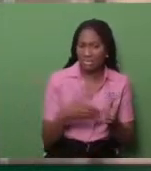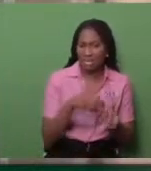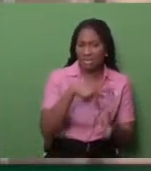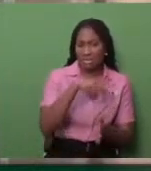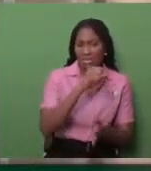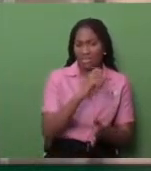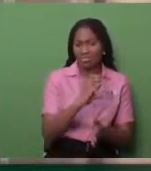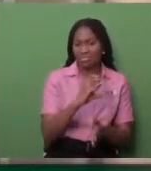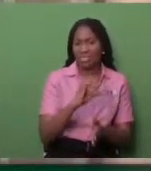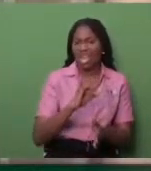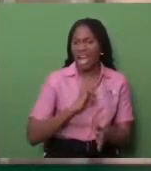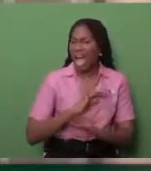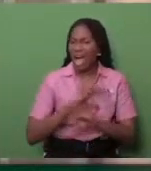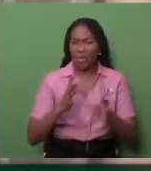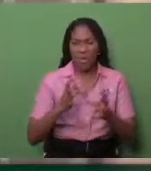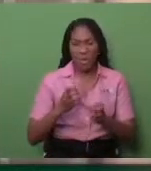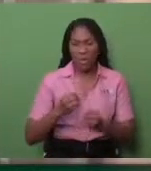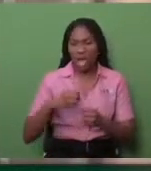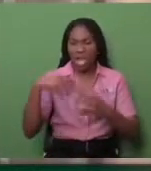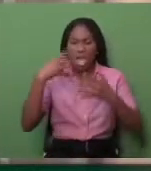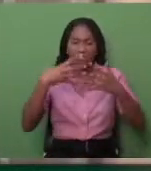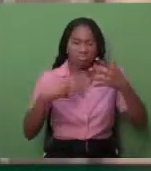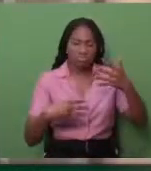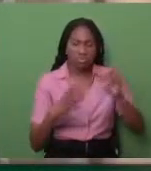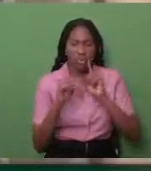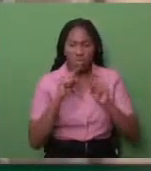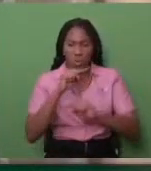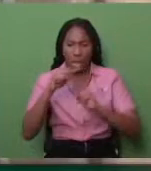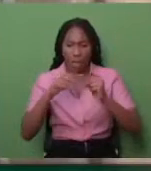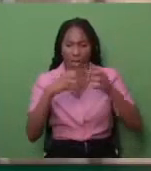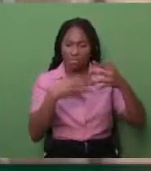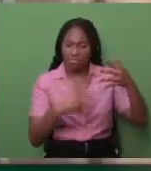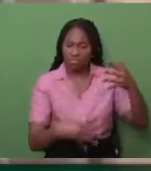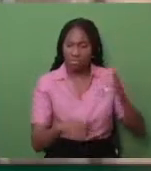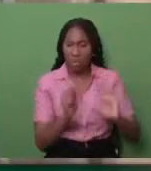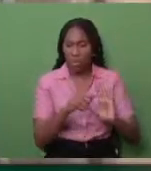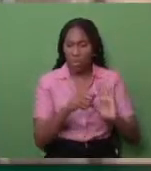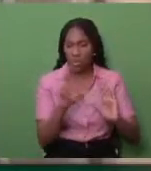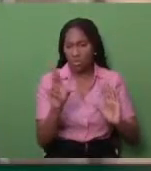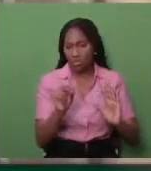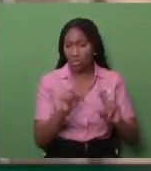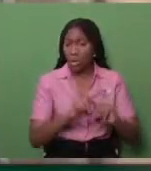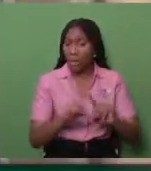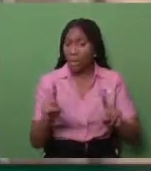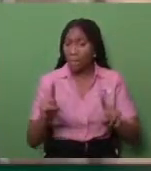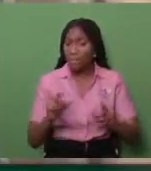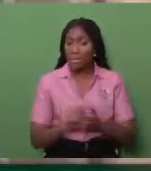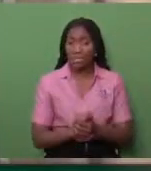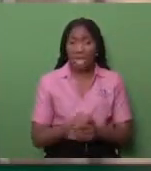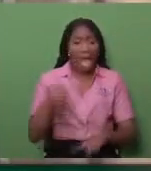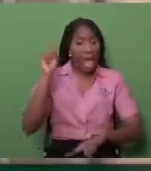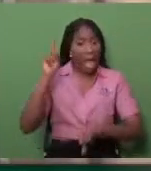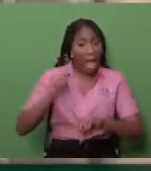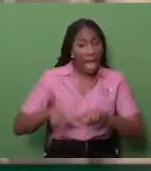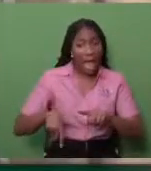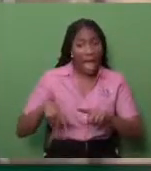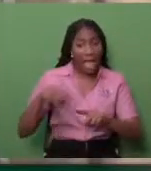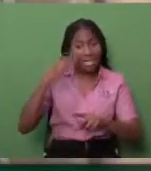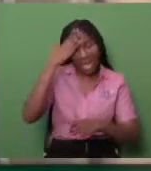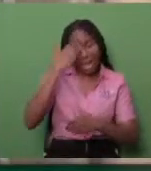on these matters as they pertain to the court proceedings. However, we cannot entirely ignore the elephant in the